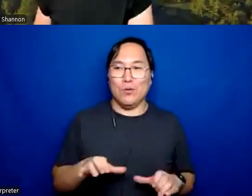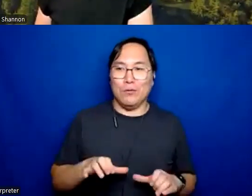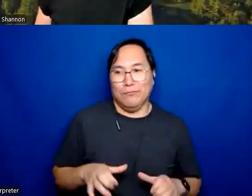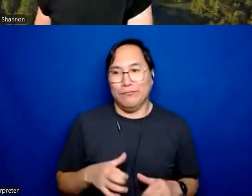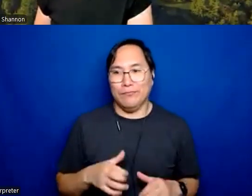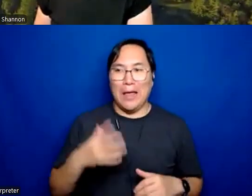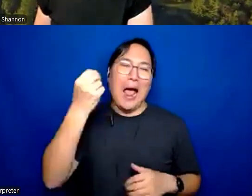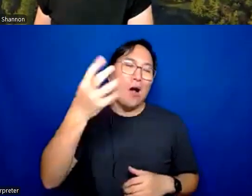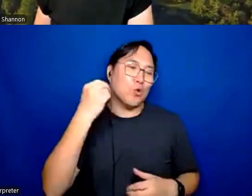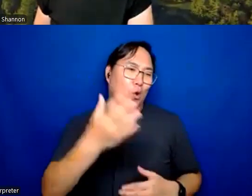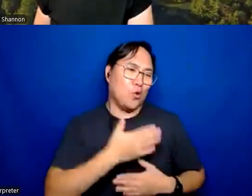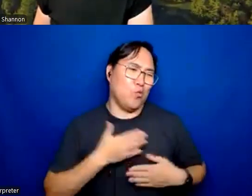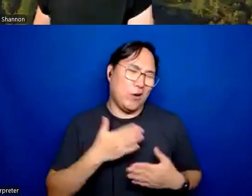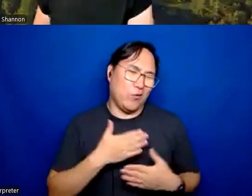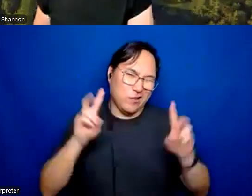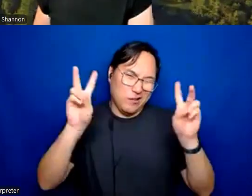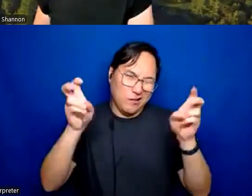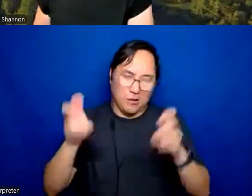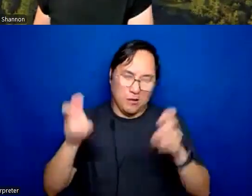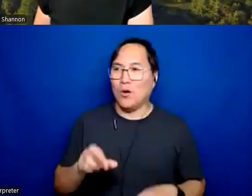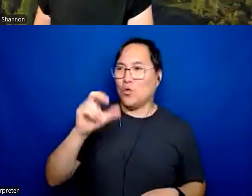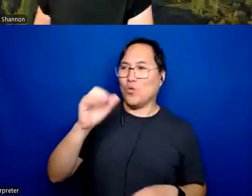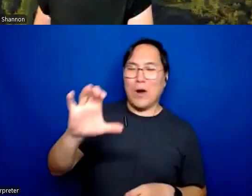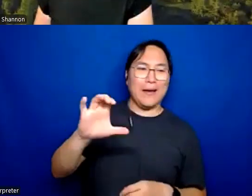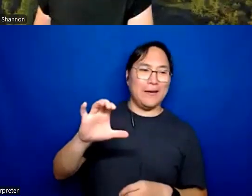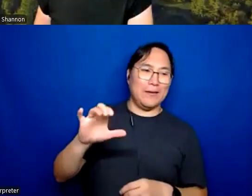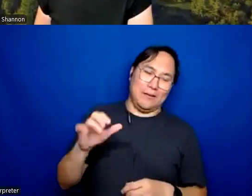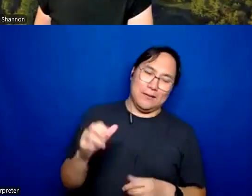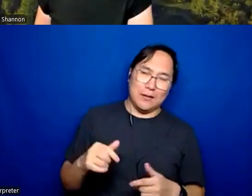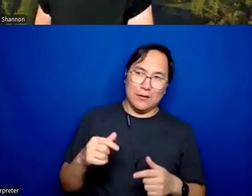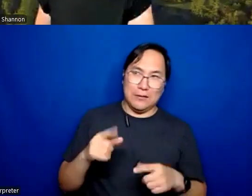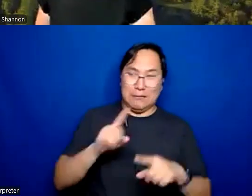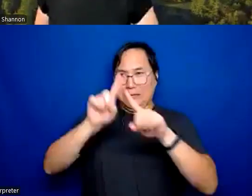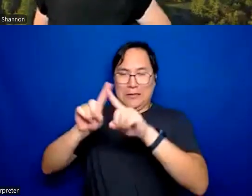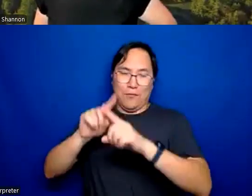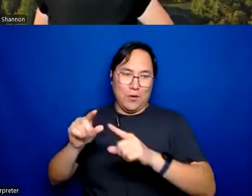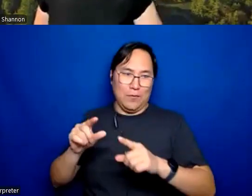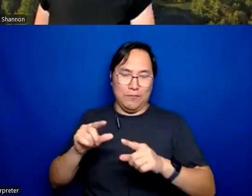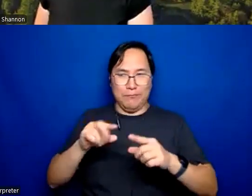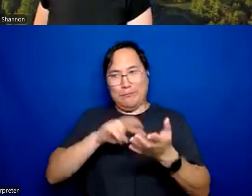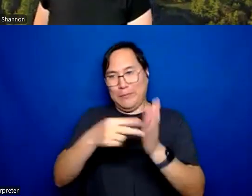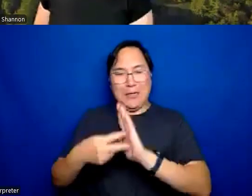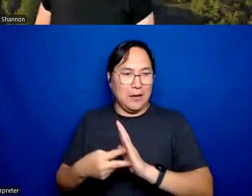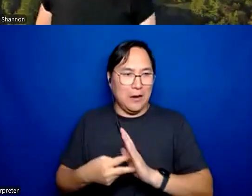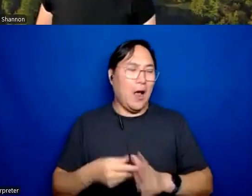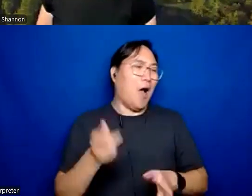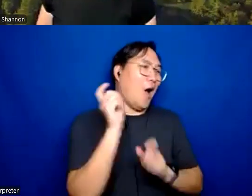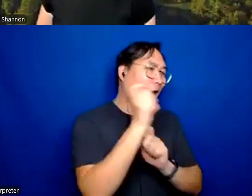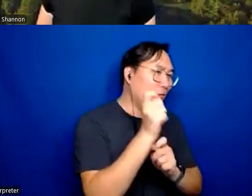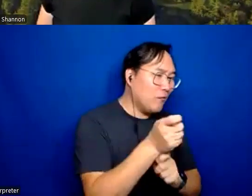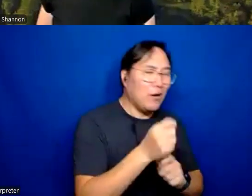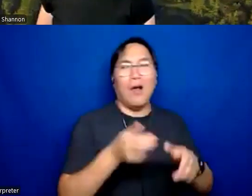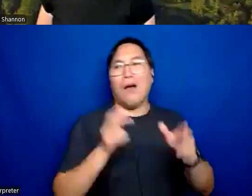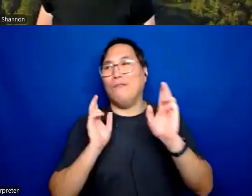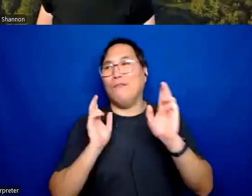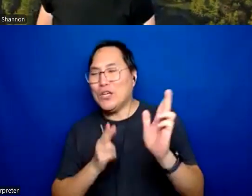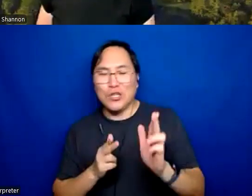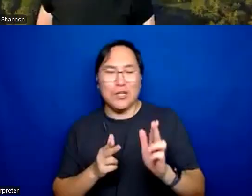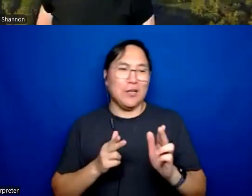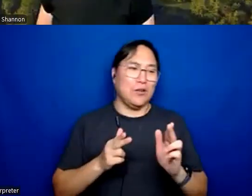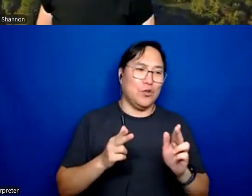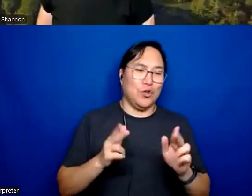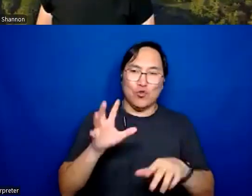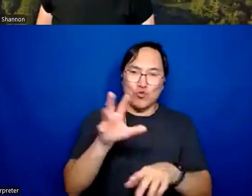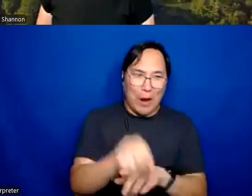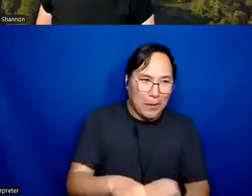outdoor recreation now. Recreation can be a big word. It can encapsulate hunting and fishing and trapping.